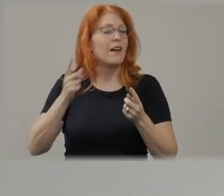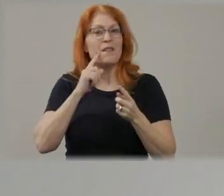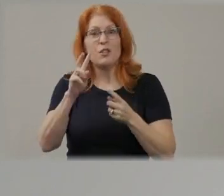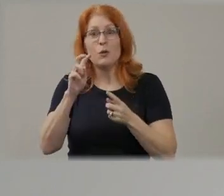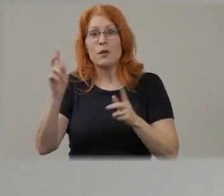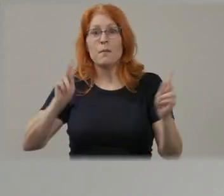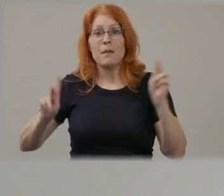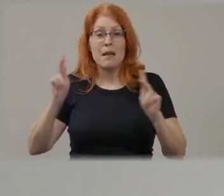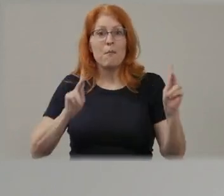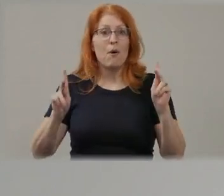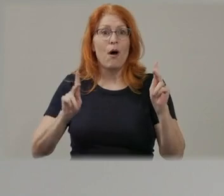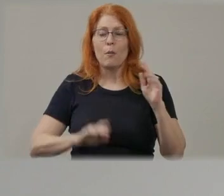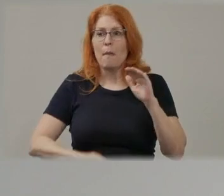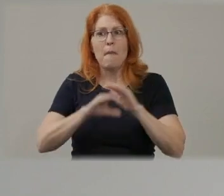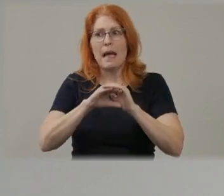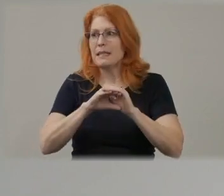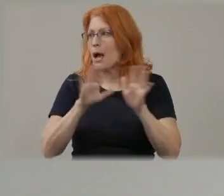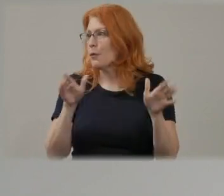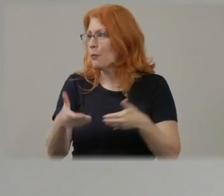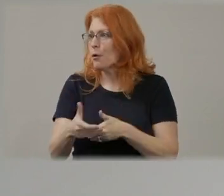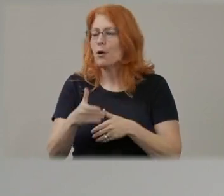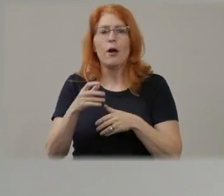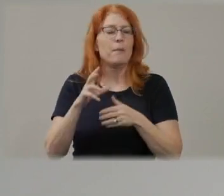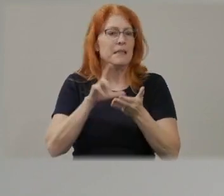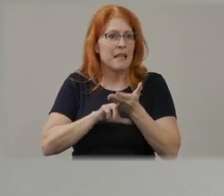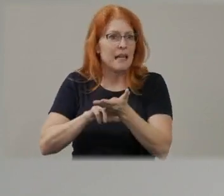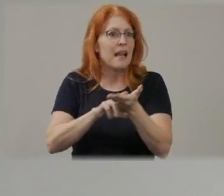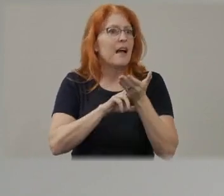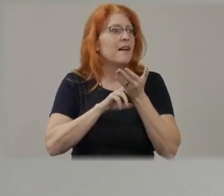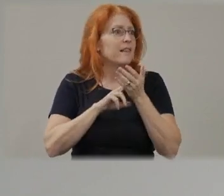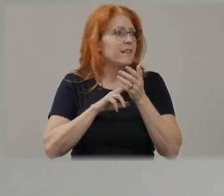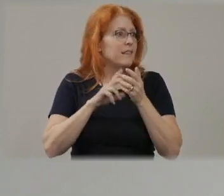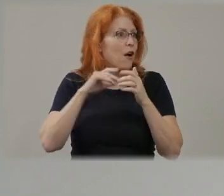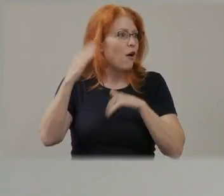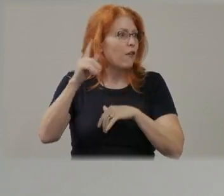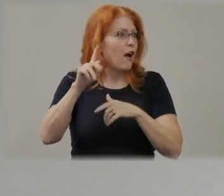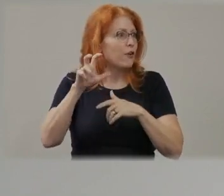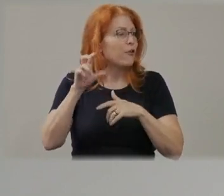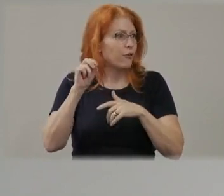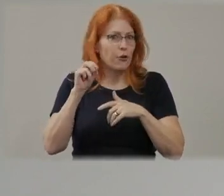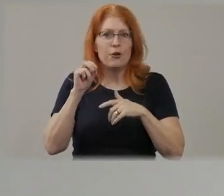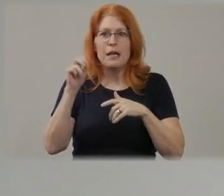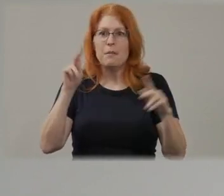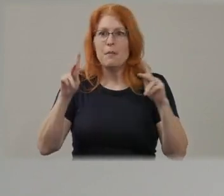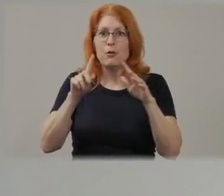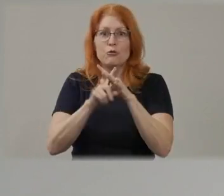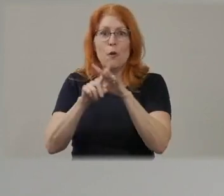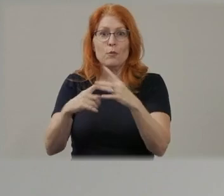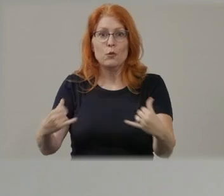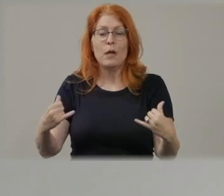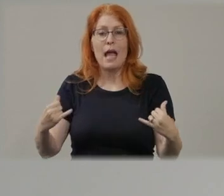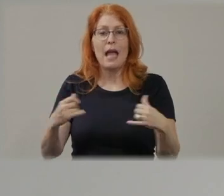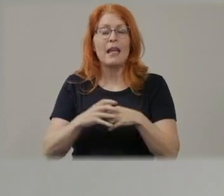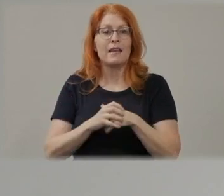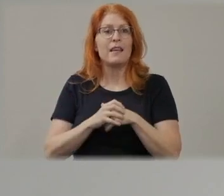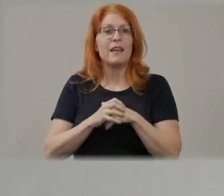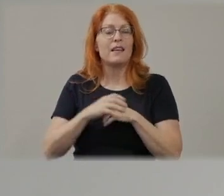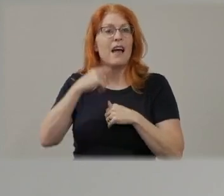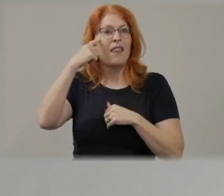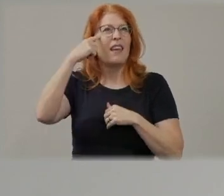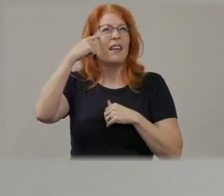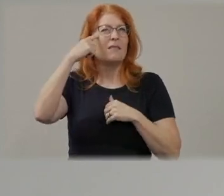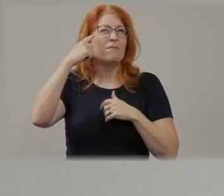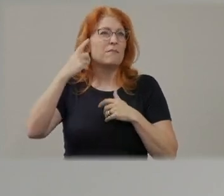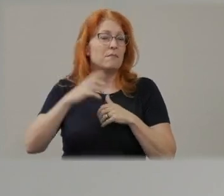200 people. We maxed out the system signing up. We had over 130 people show up today, and I think that there was